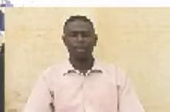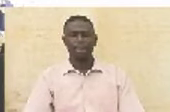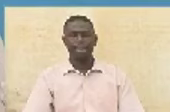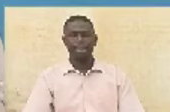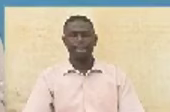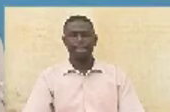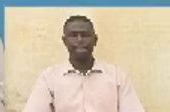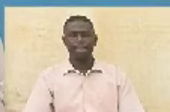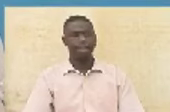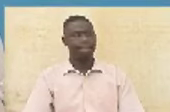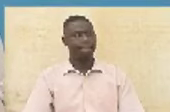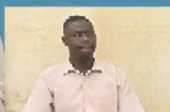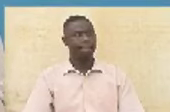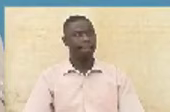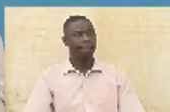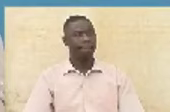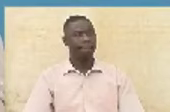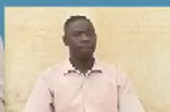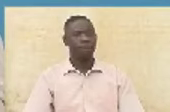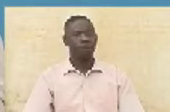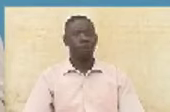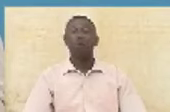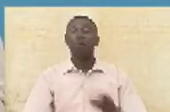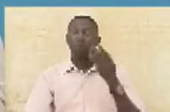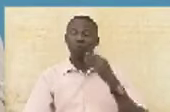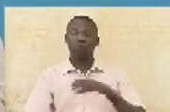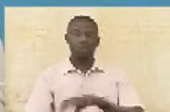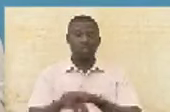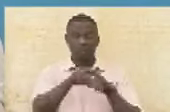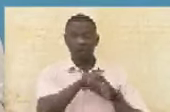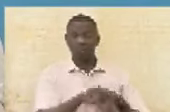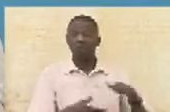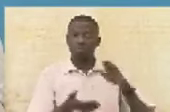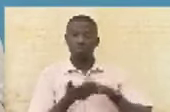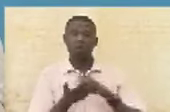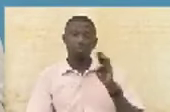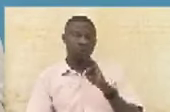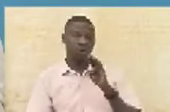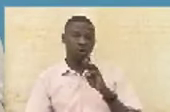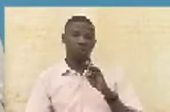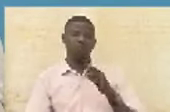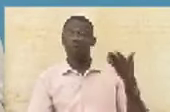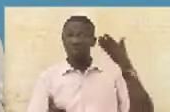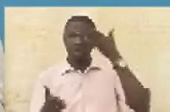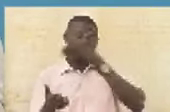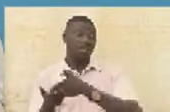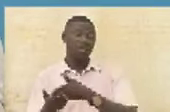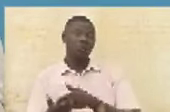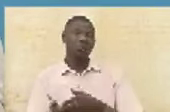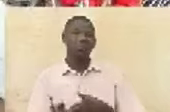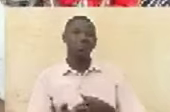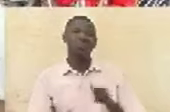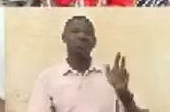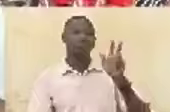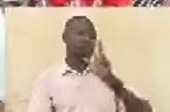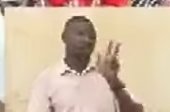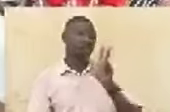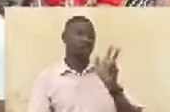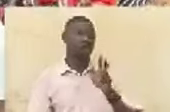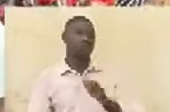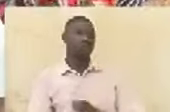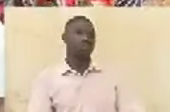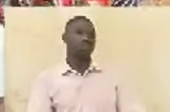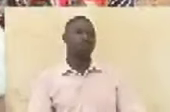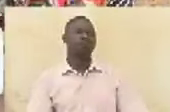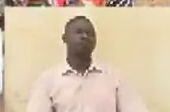talato arabo. Then we were taken away on Monday. We were there till Tuesday and Wednesday. Monday,